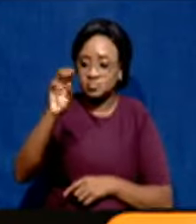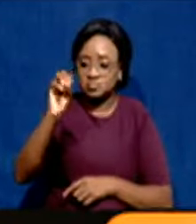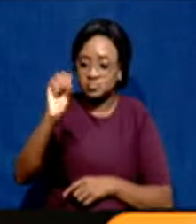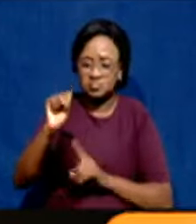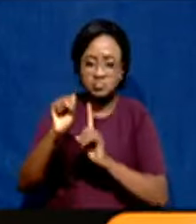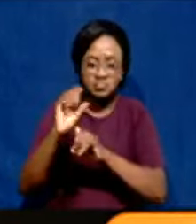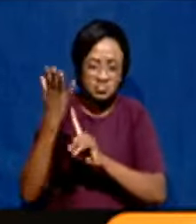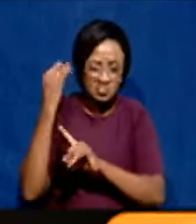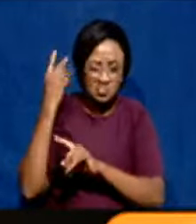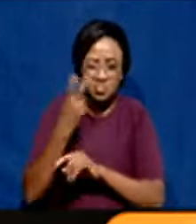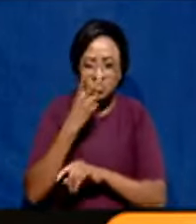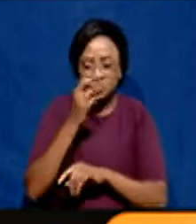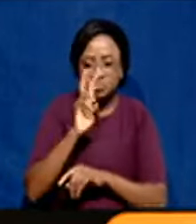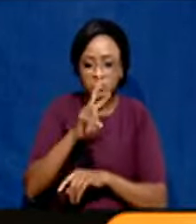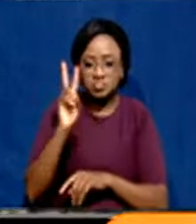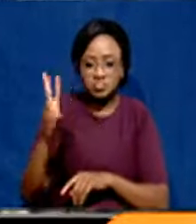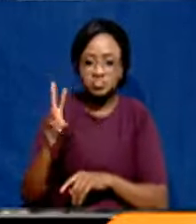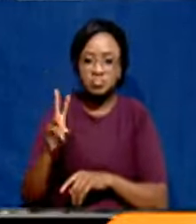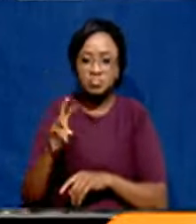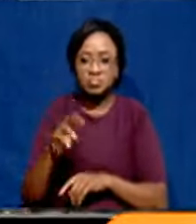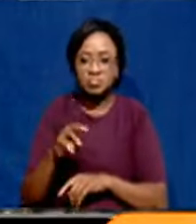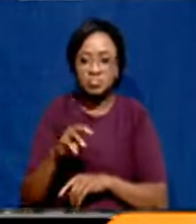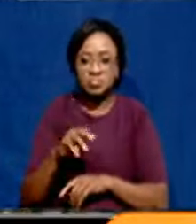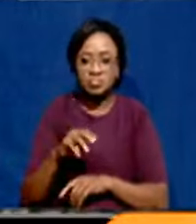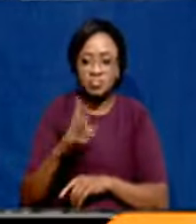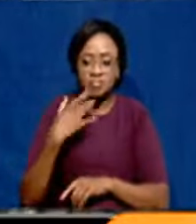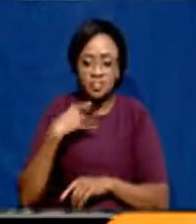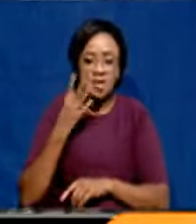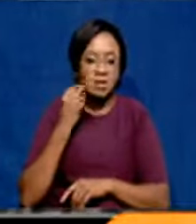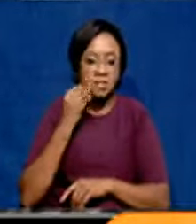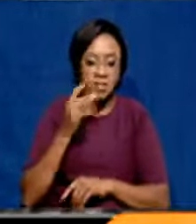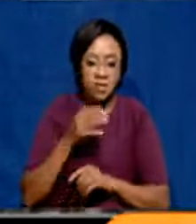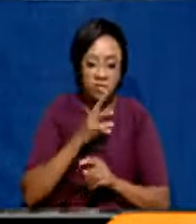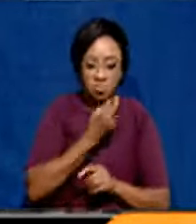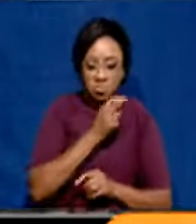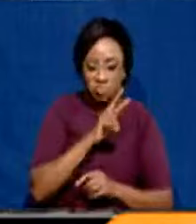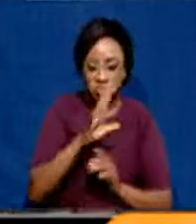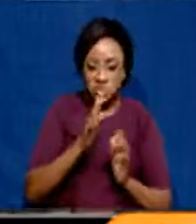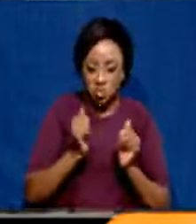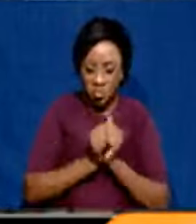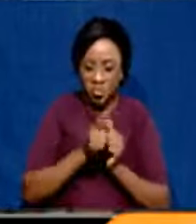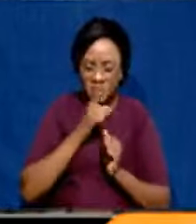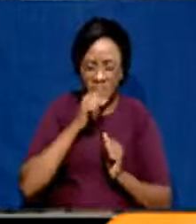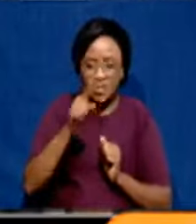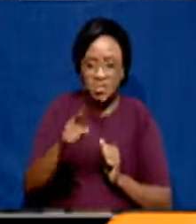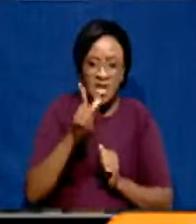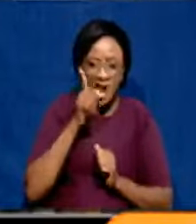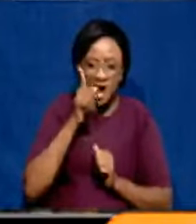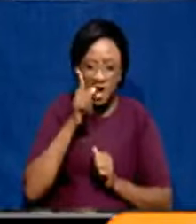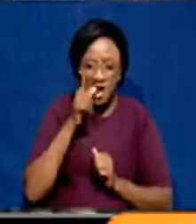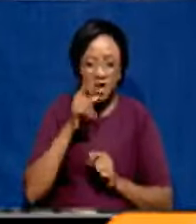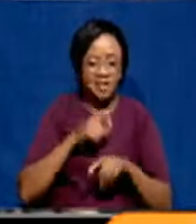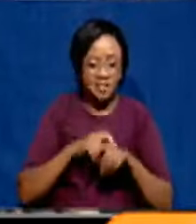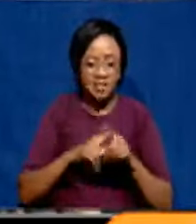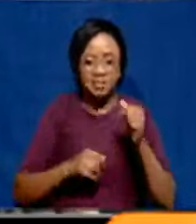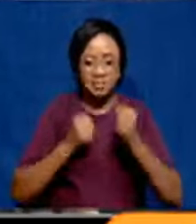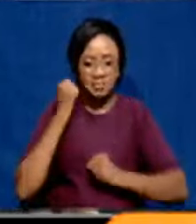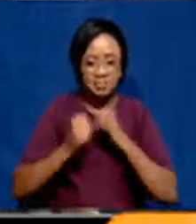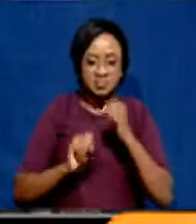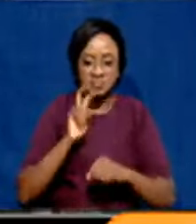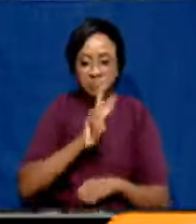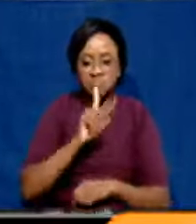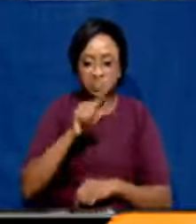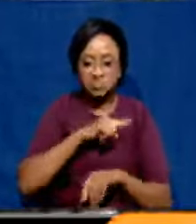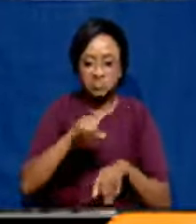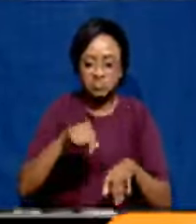winner in 2022, was talking about his experience with Kiptum in 2023 at the London Marathon. And he says by the time they were doing 21 kilometers, he